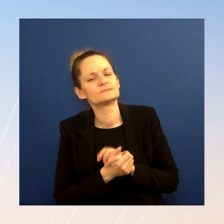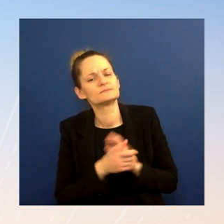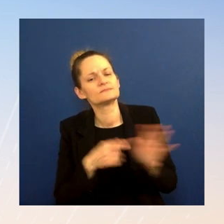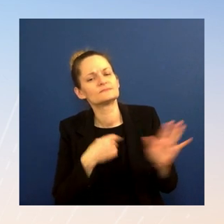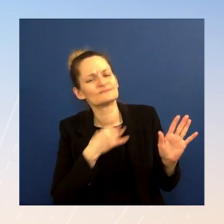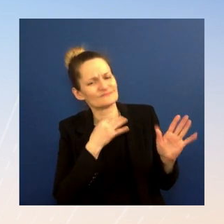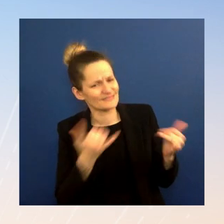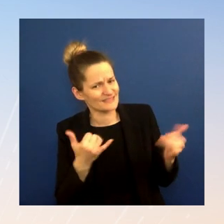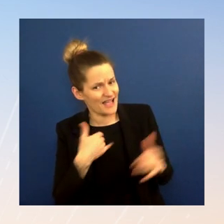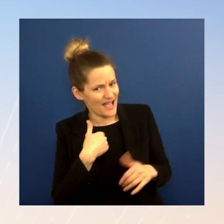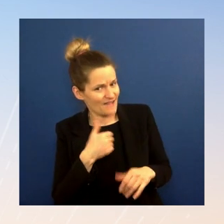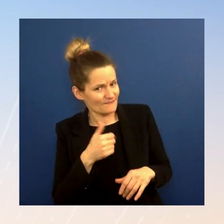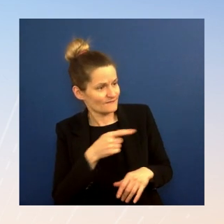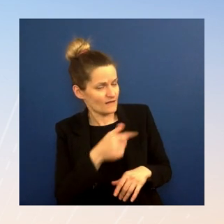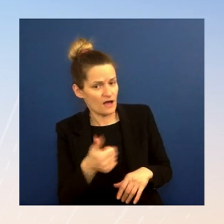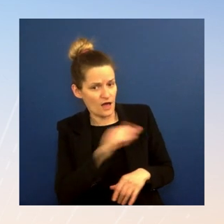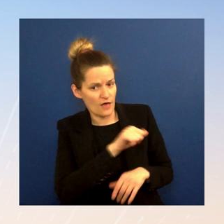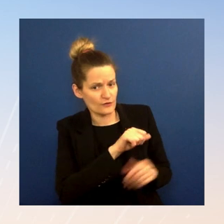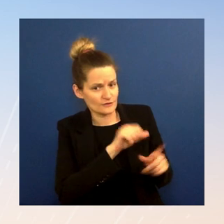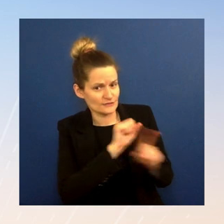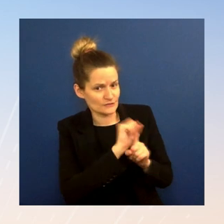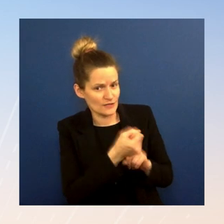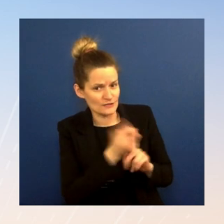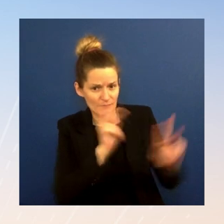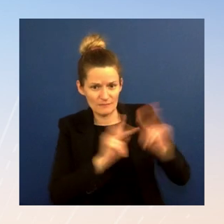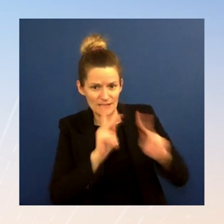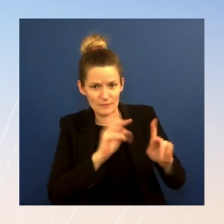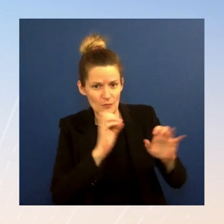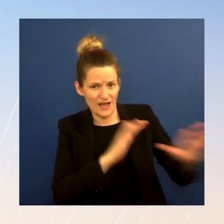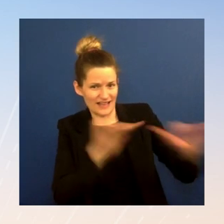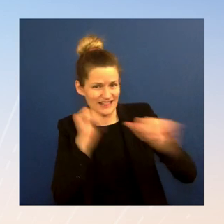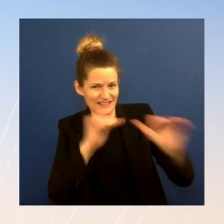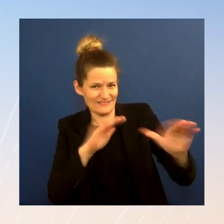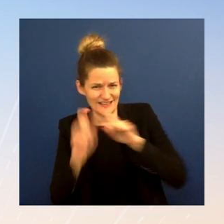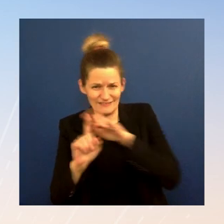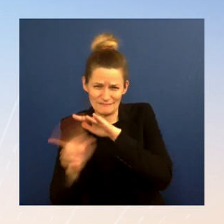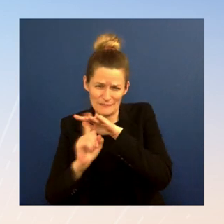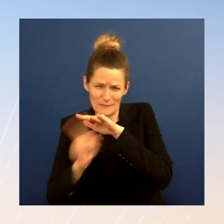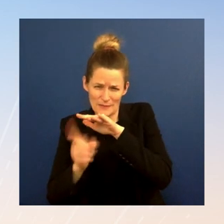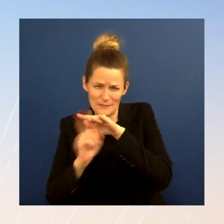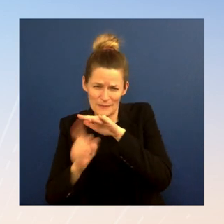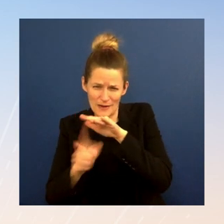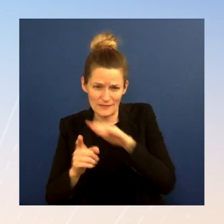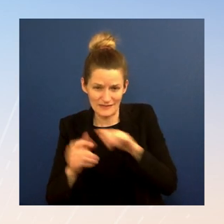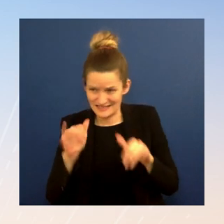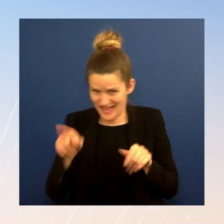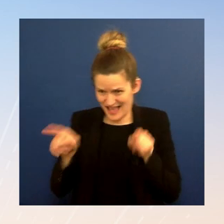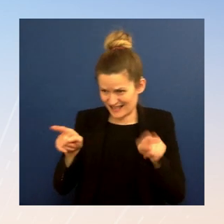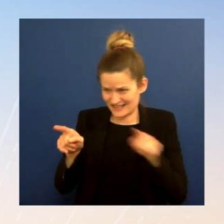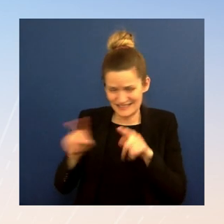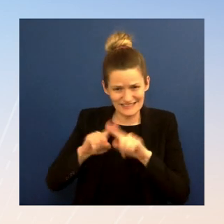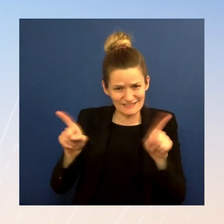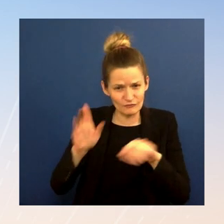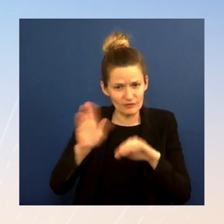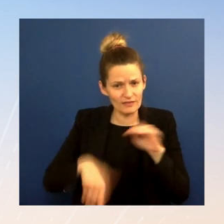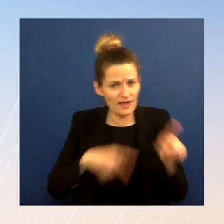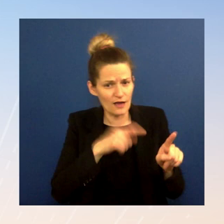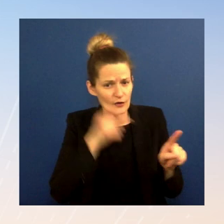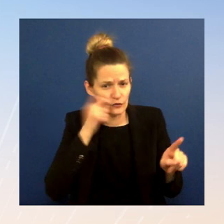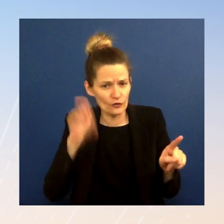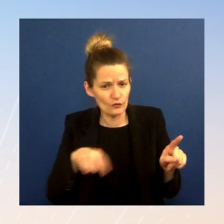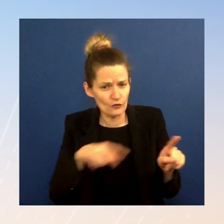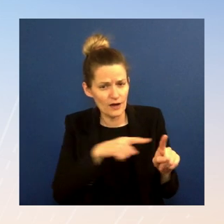by Russia's invasion of Ukraine? And the reason I say that is your policy response different? I hear you say